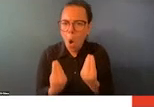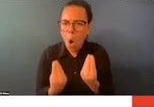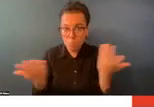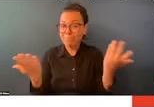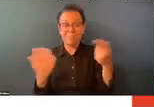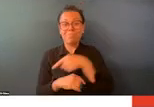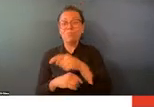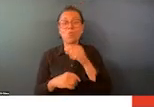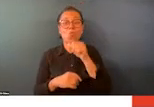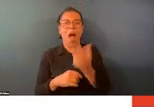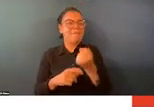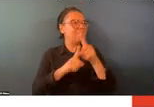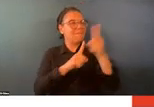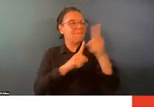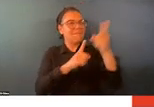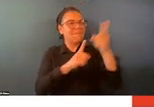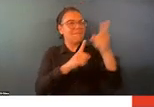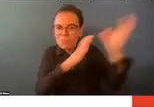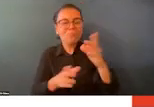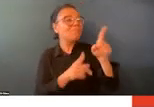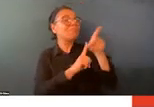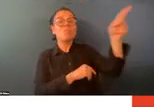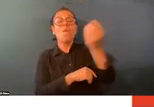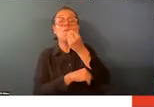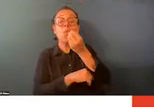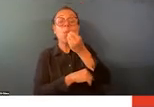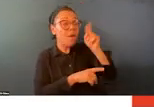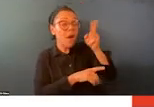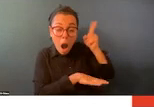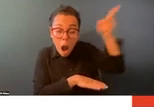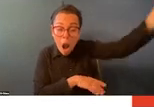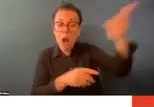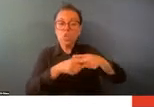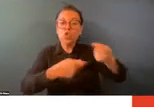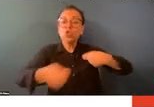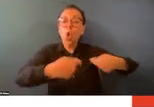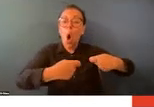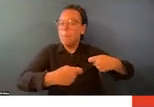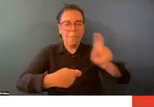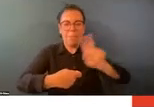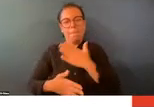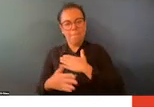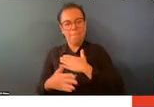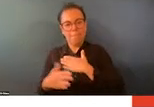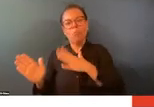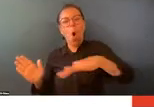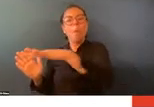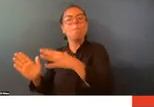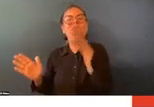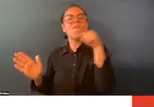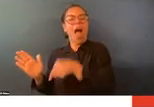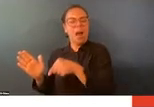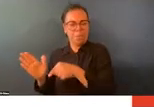processing, packaging, and shipment of food long distance. Next slide, please.